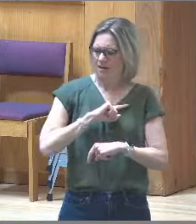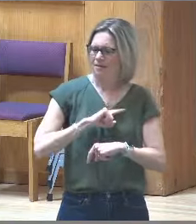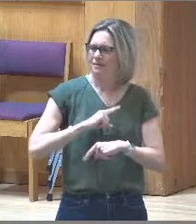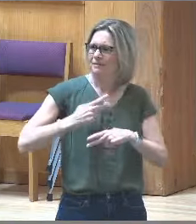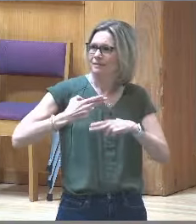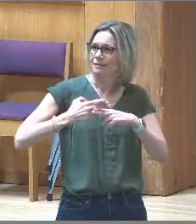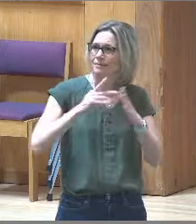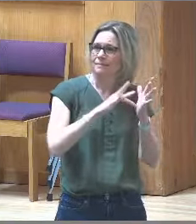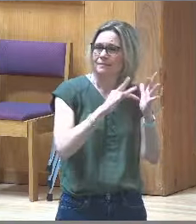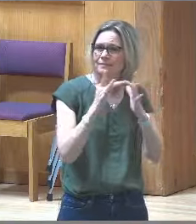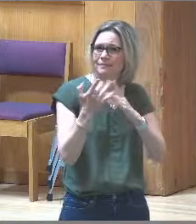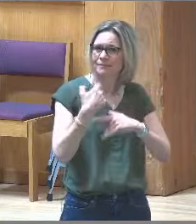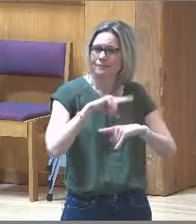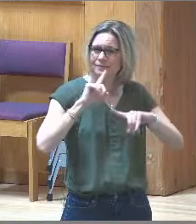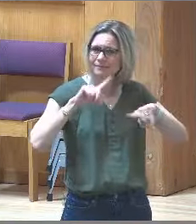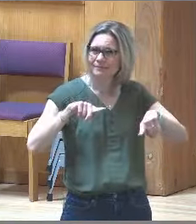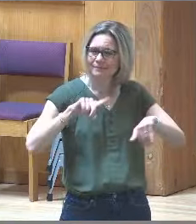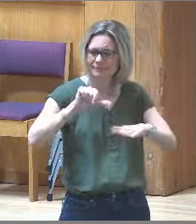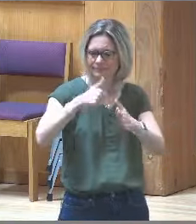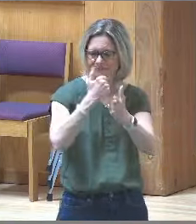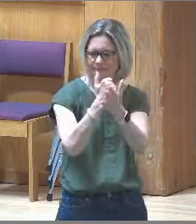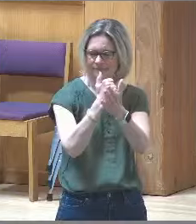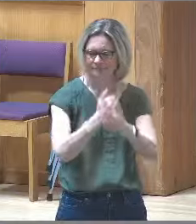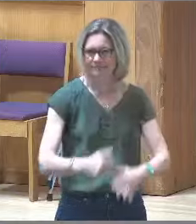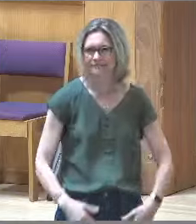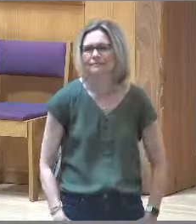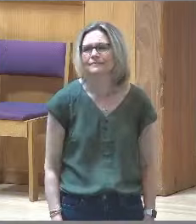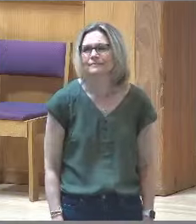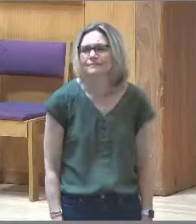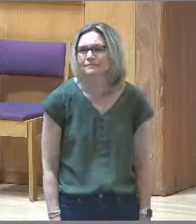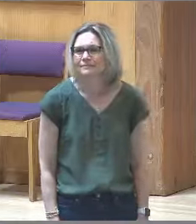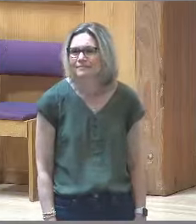we said, amen. All right, let's go